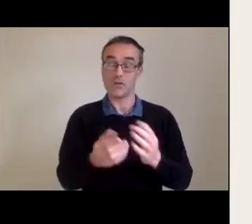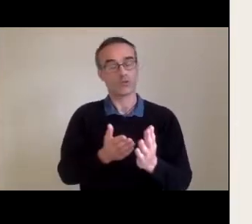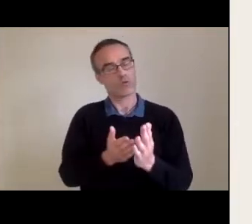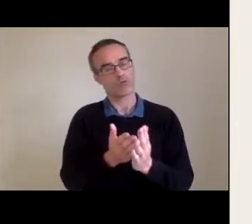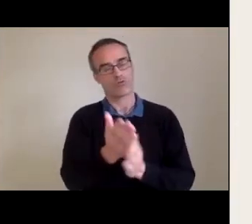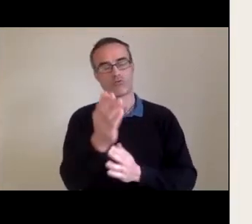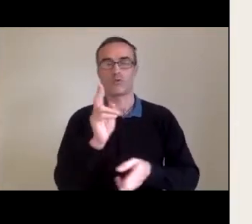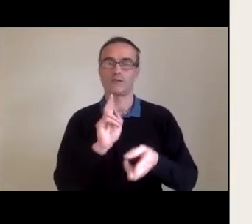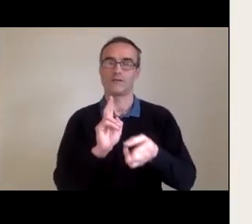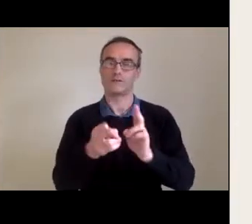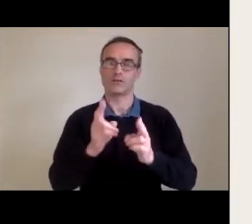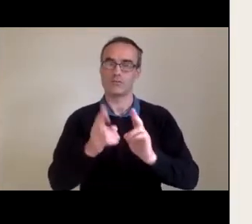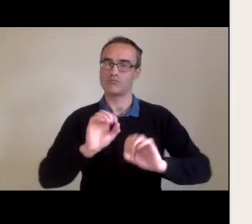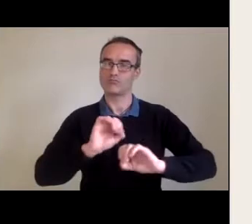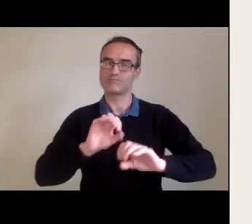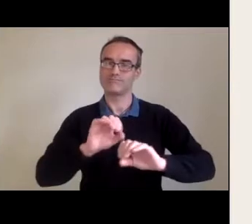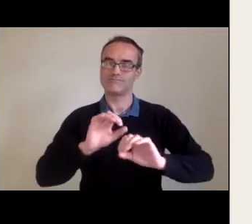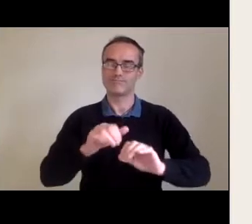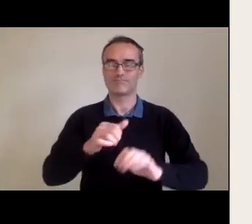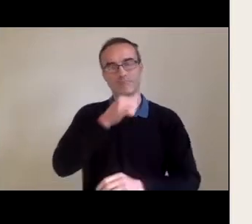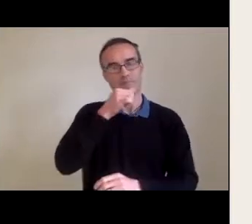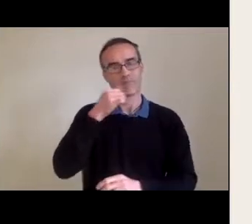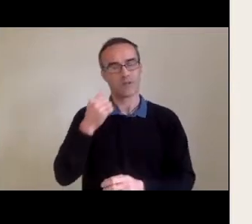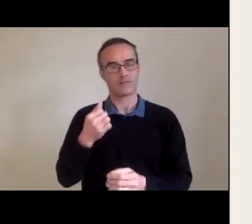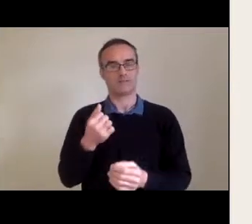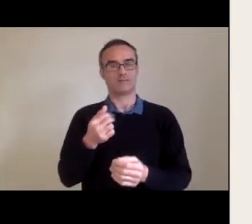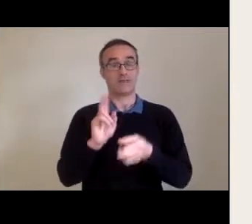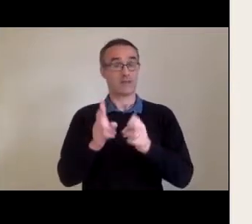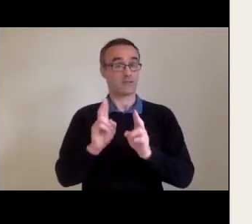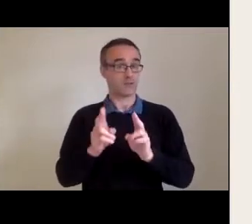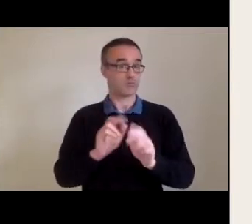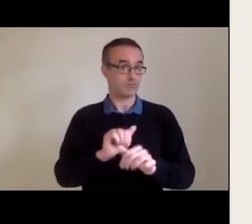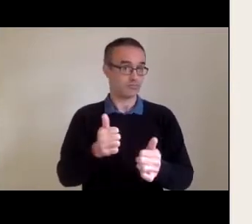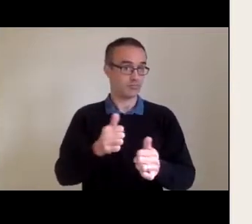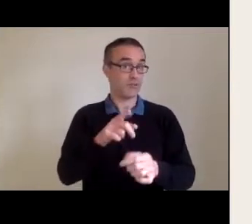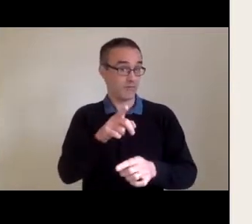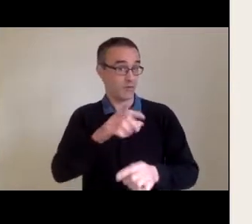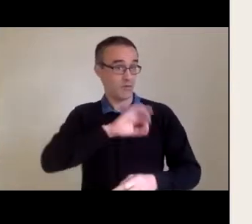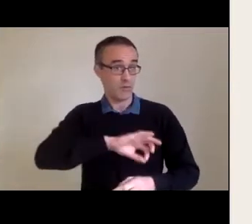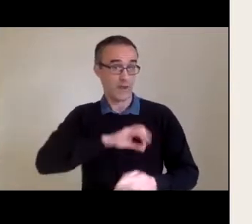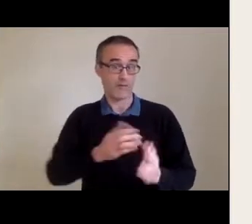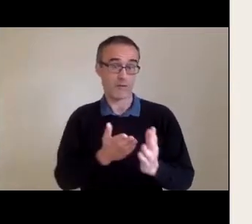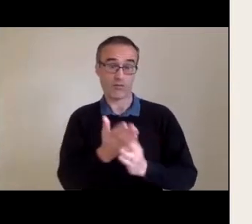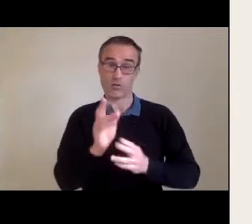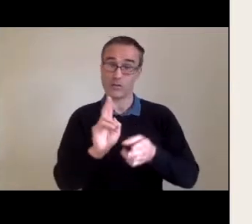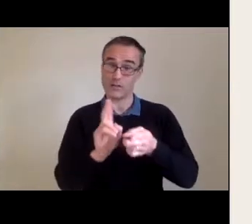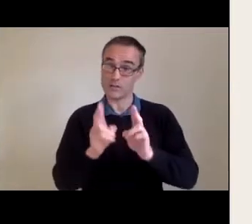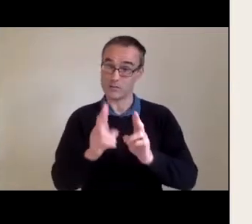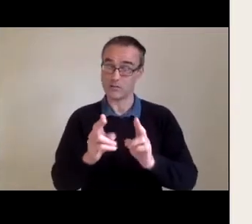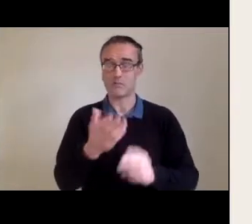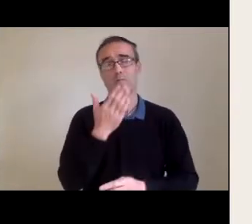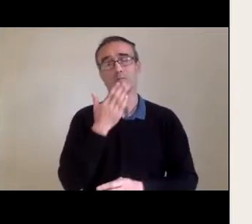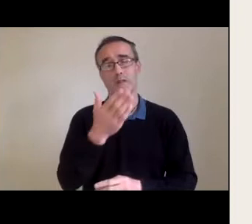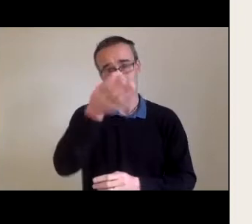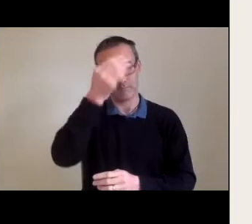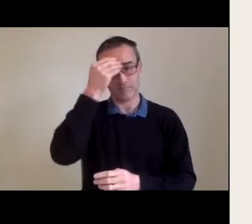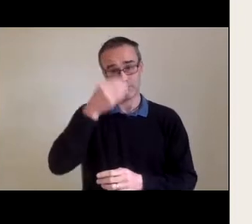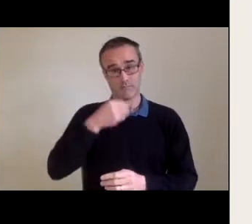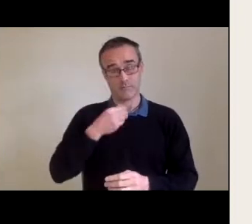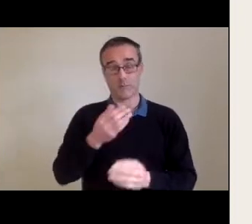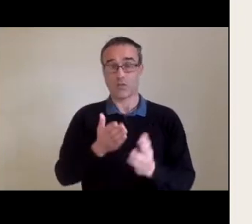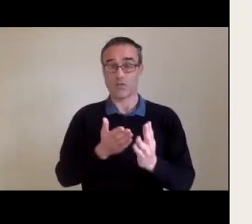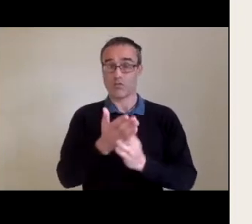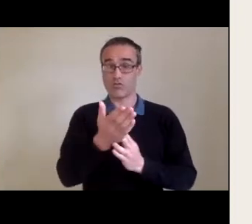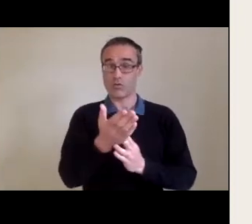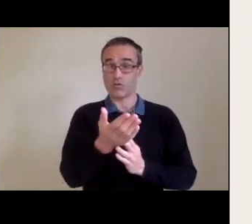throughout. Really delighted to have them with us. If this is something that you benefit from, please let us know either in the questions here or